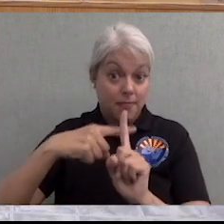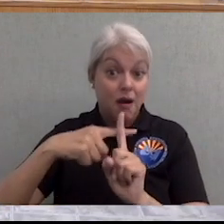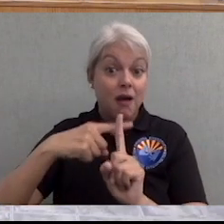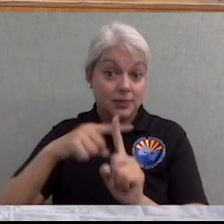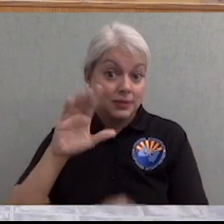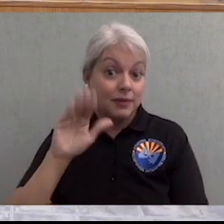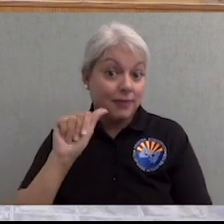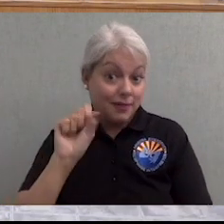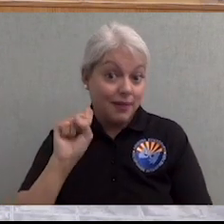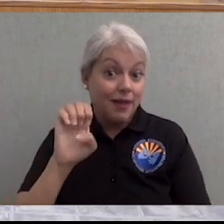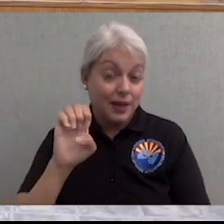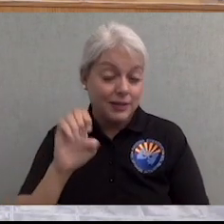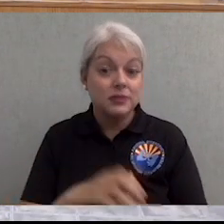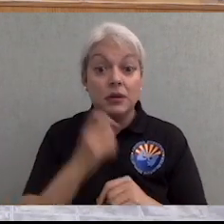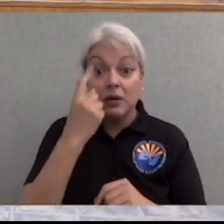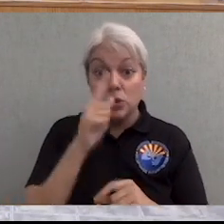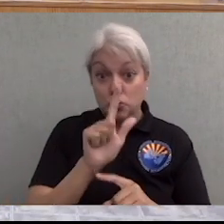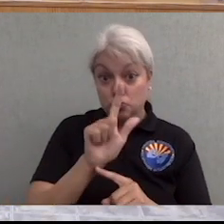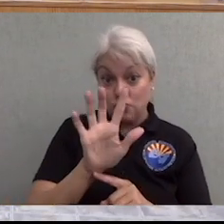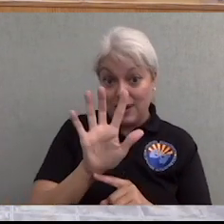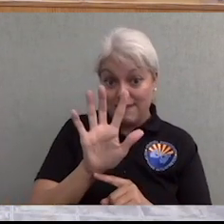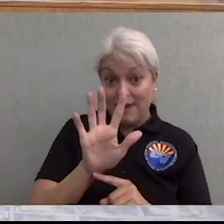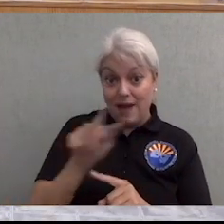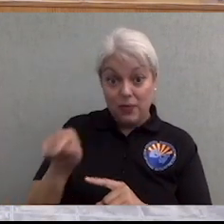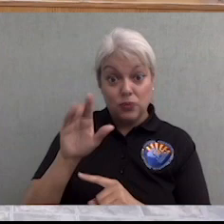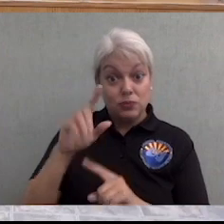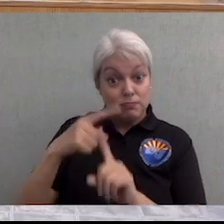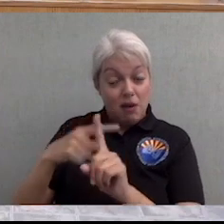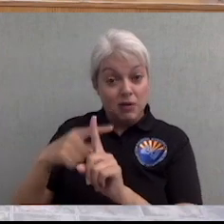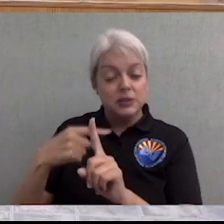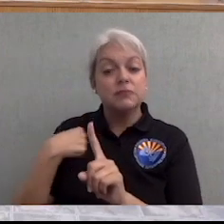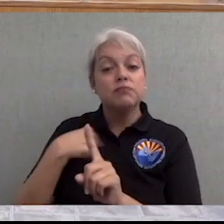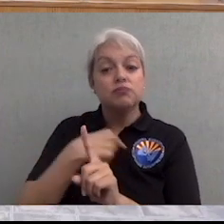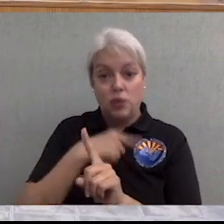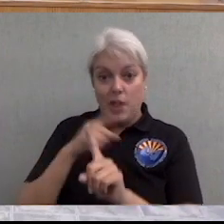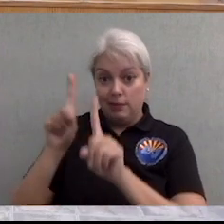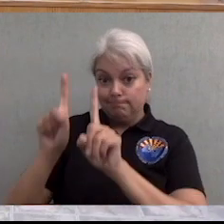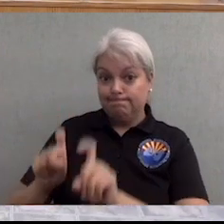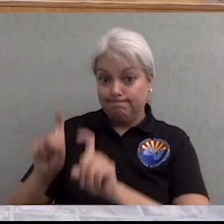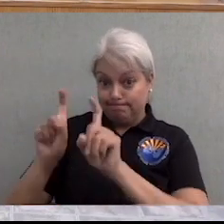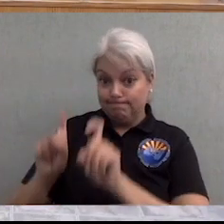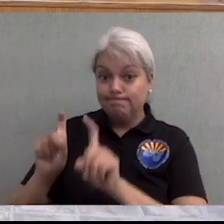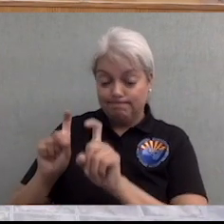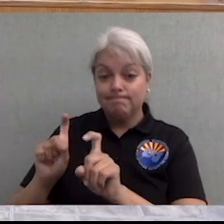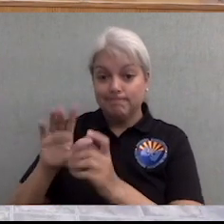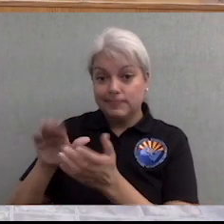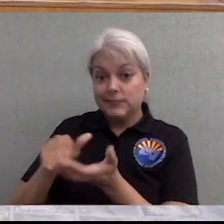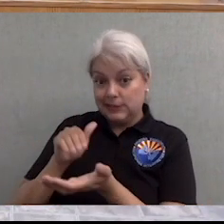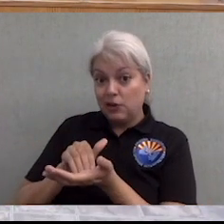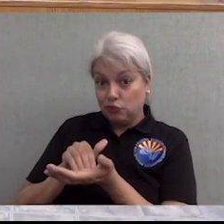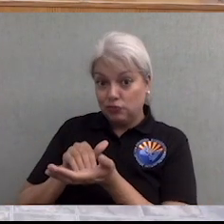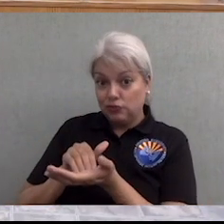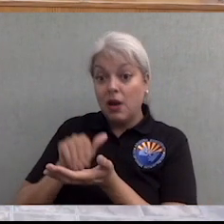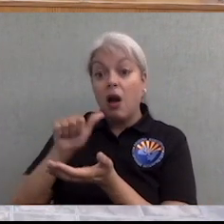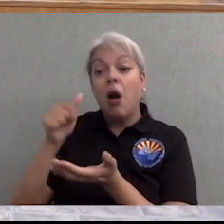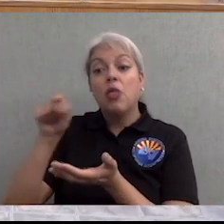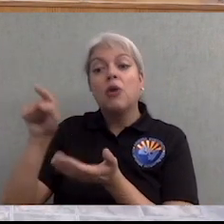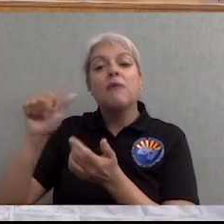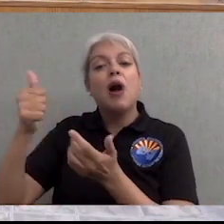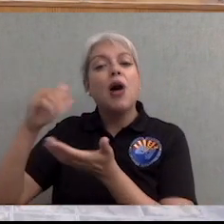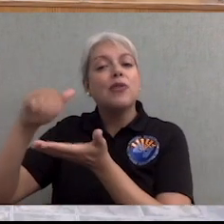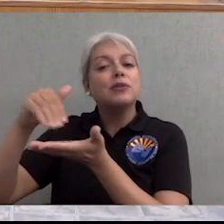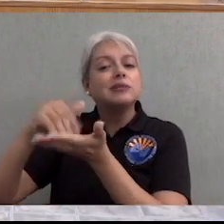25 of those are from our testing site, and the rest are from other testing sites, like the